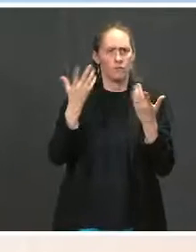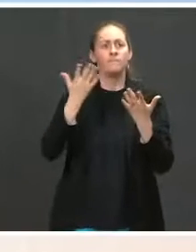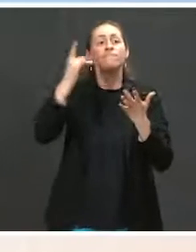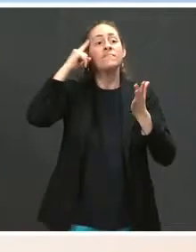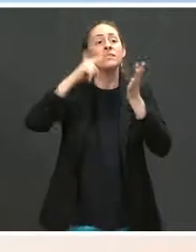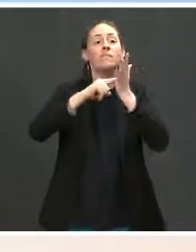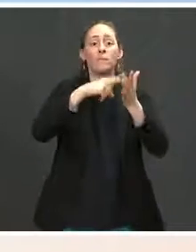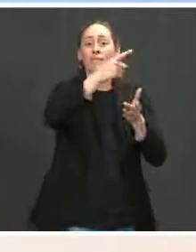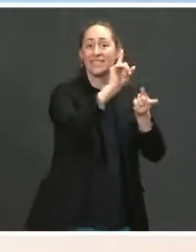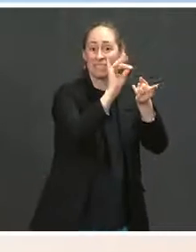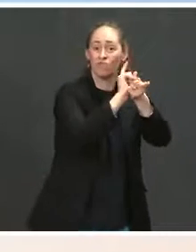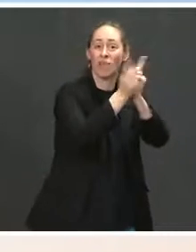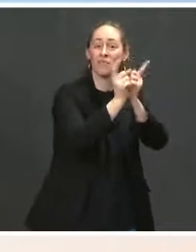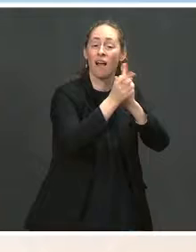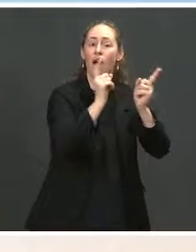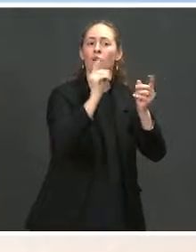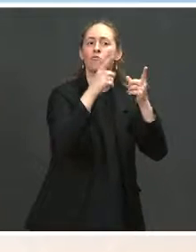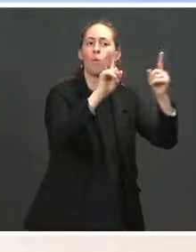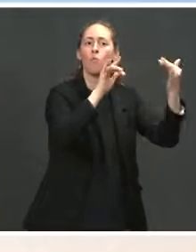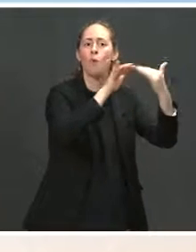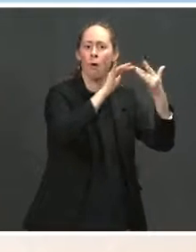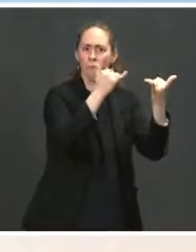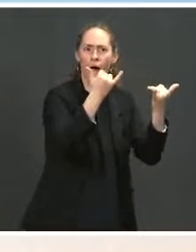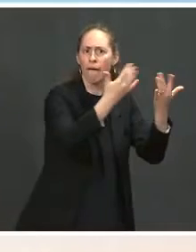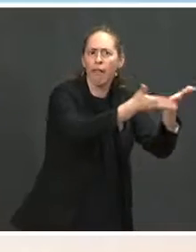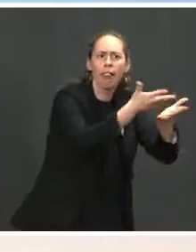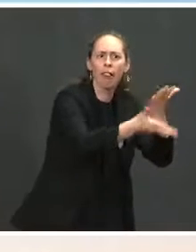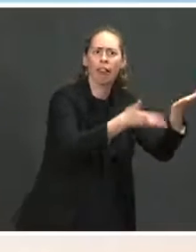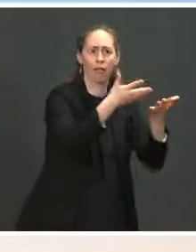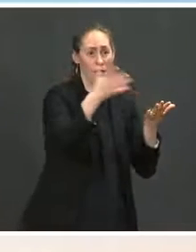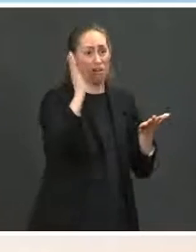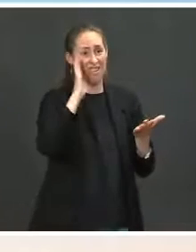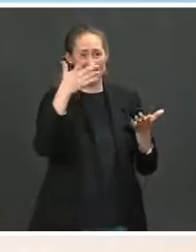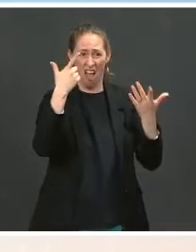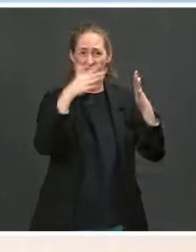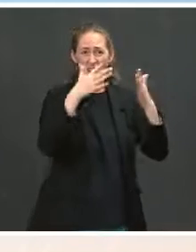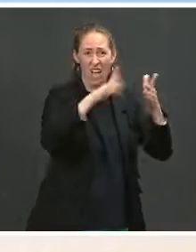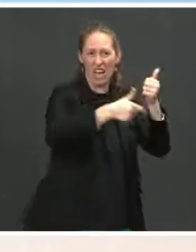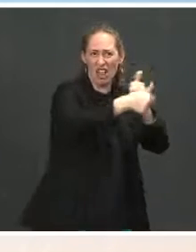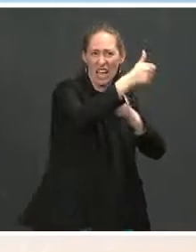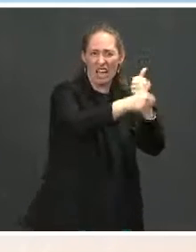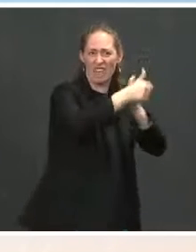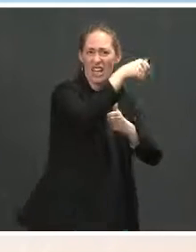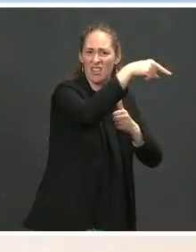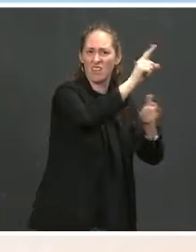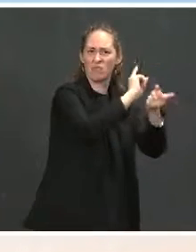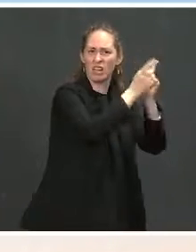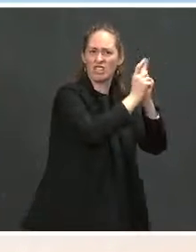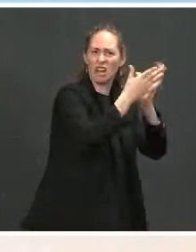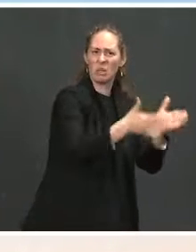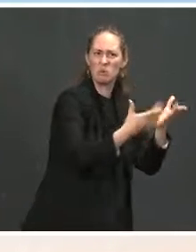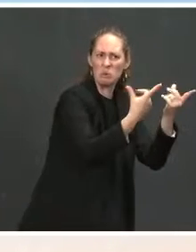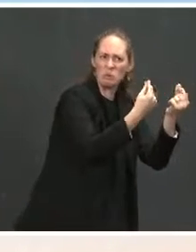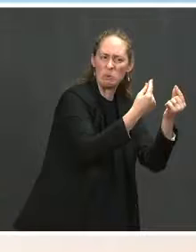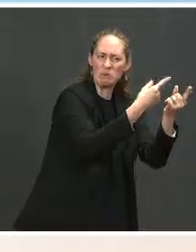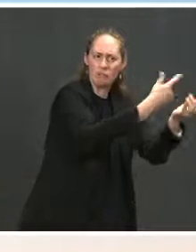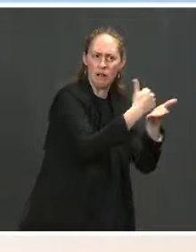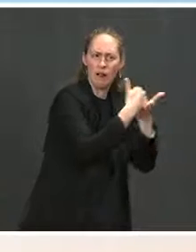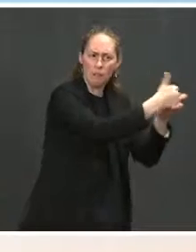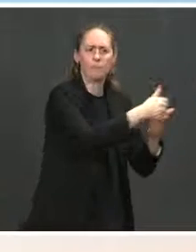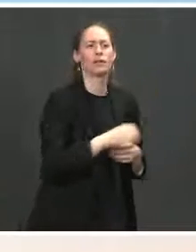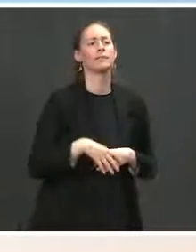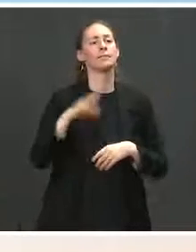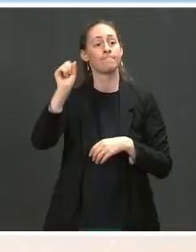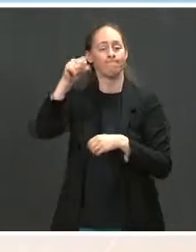Taliban have already threatened their lives? Well, he will talk more about this in his speech and more about his commitment to helping